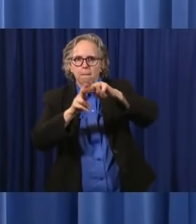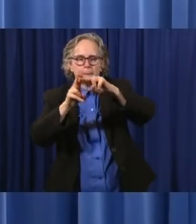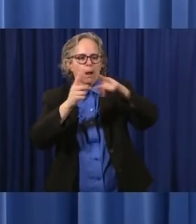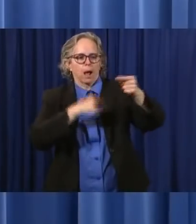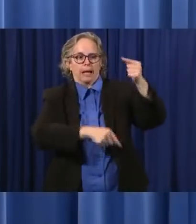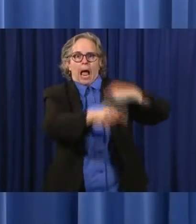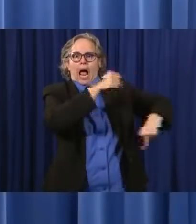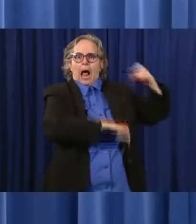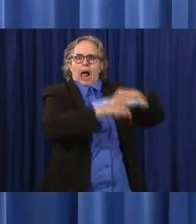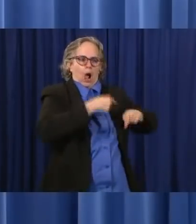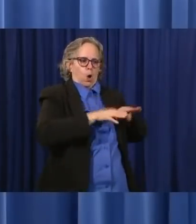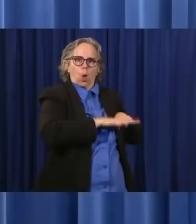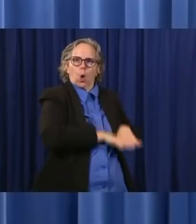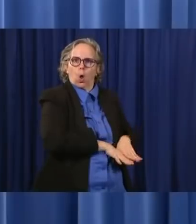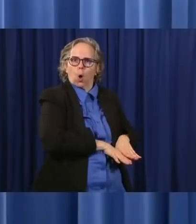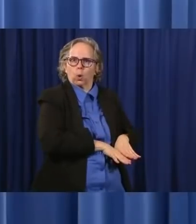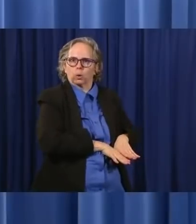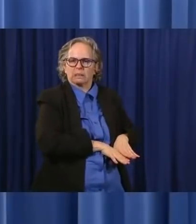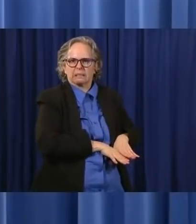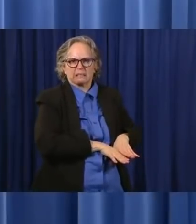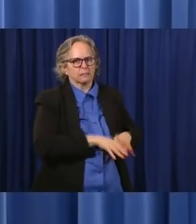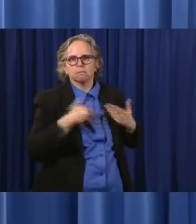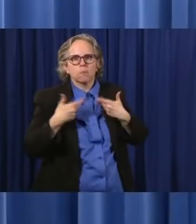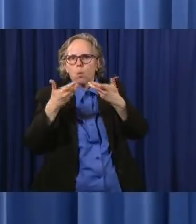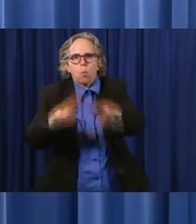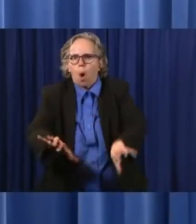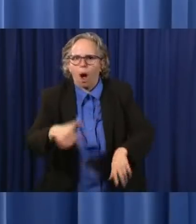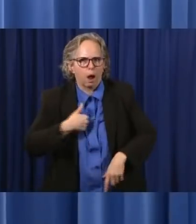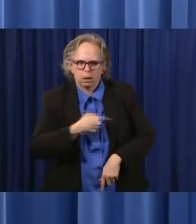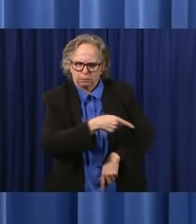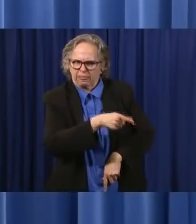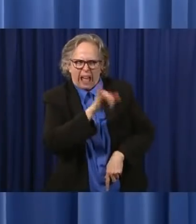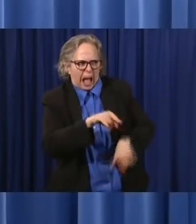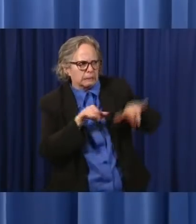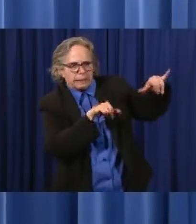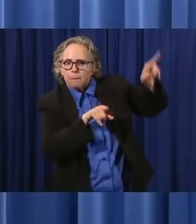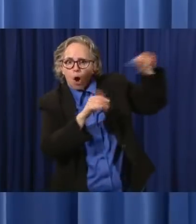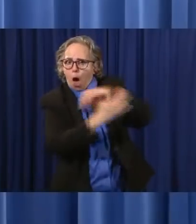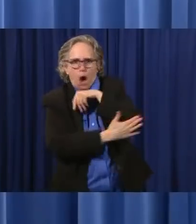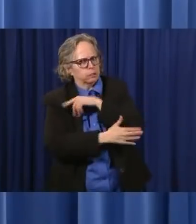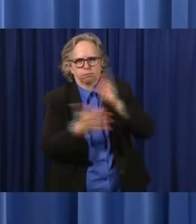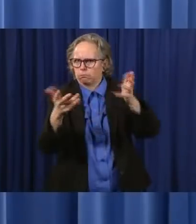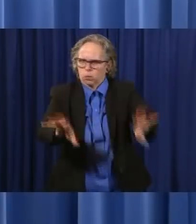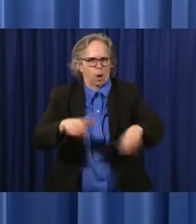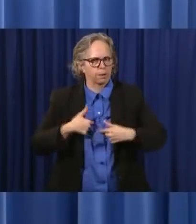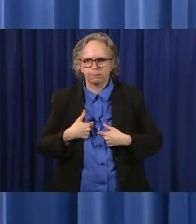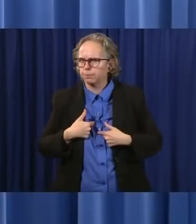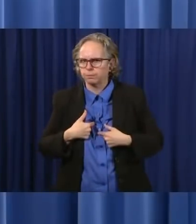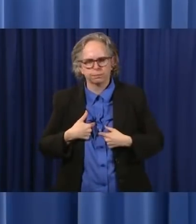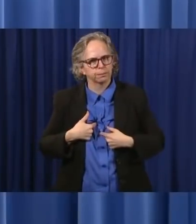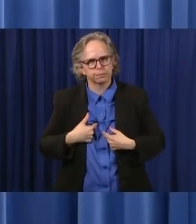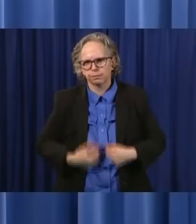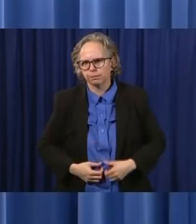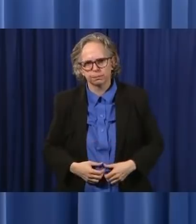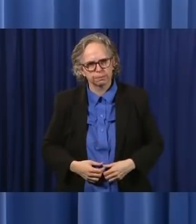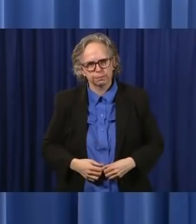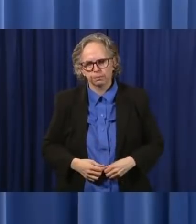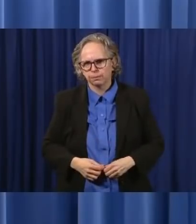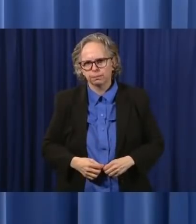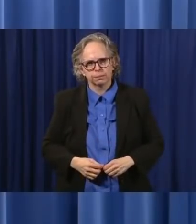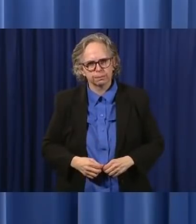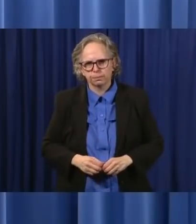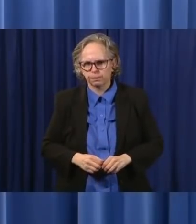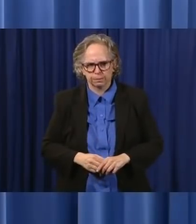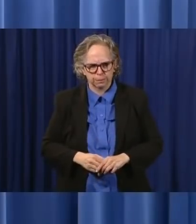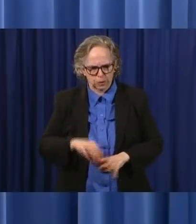retrench and start pulling back again. So that is what we do not want to see. And as we move